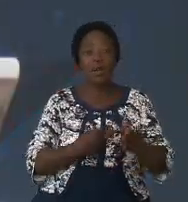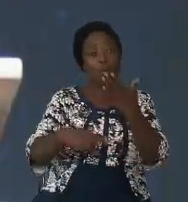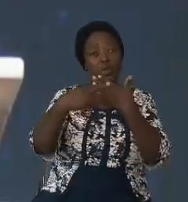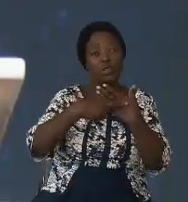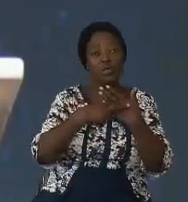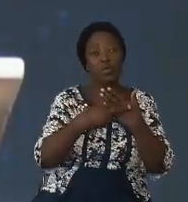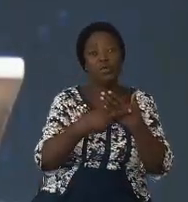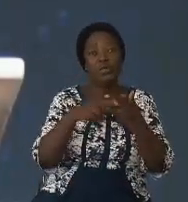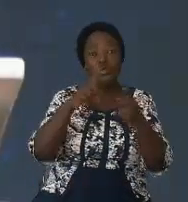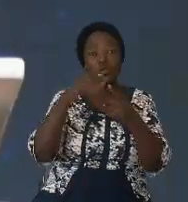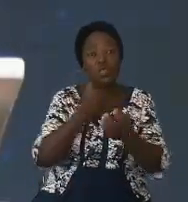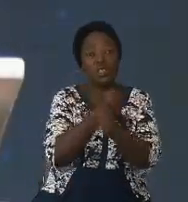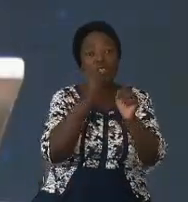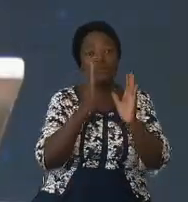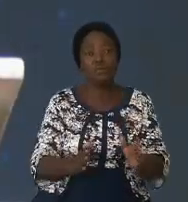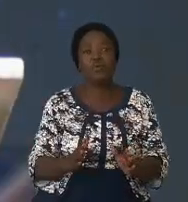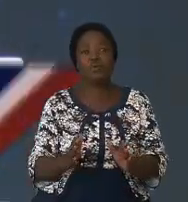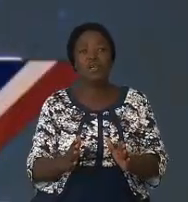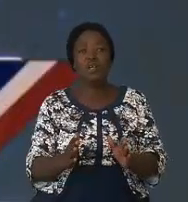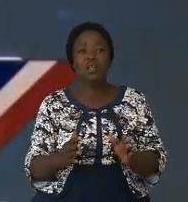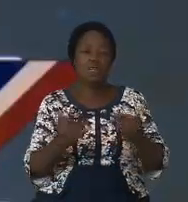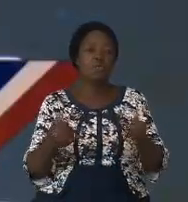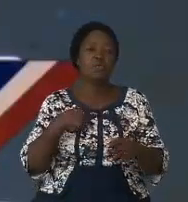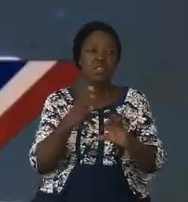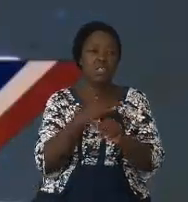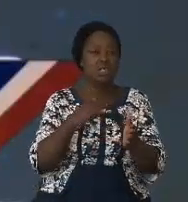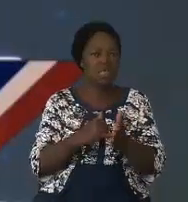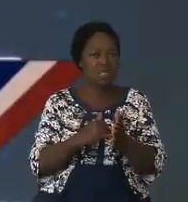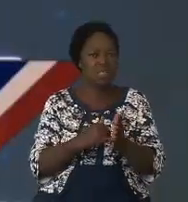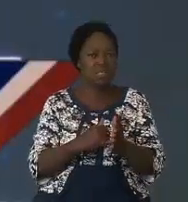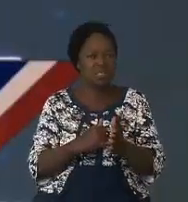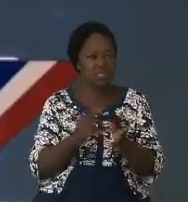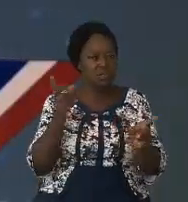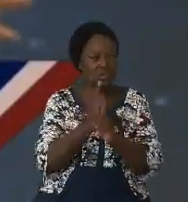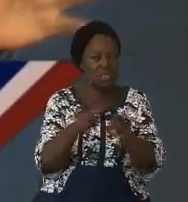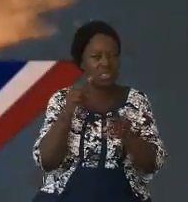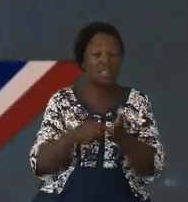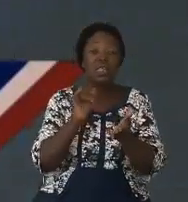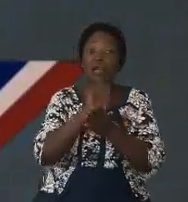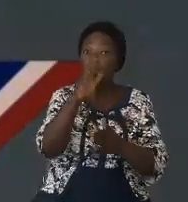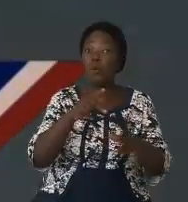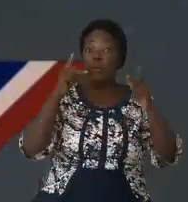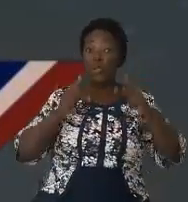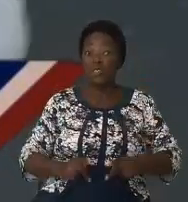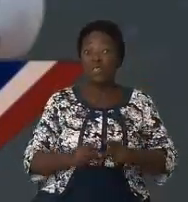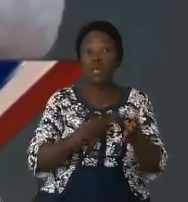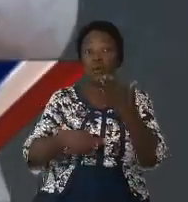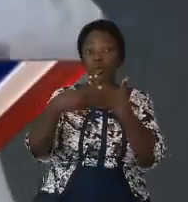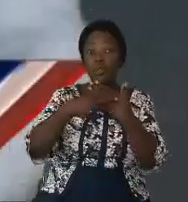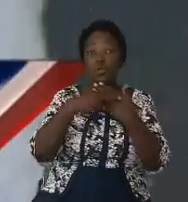one, your personal return to the Savior. Let's take that beach.